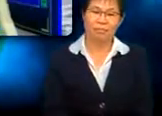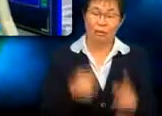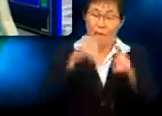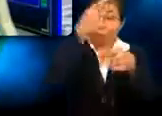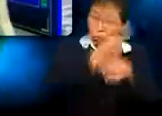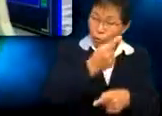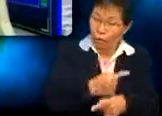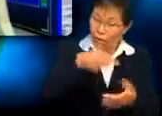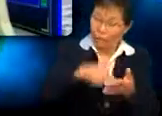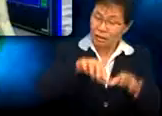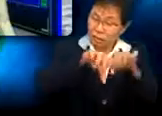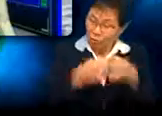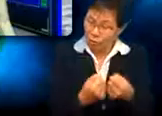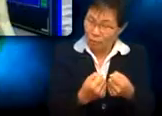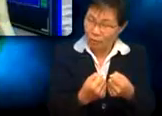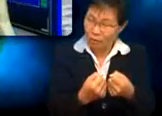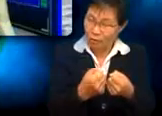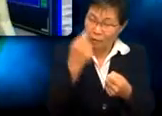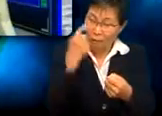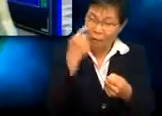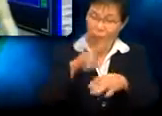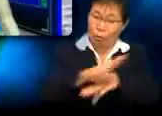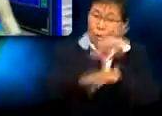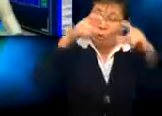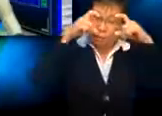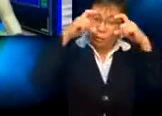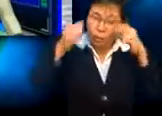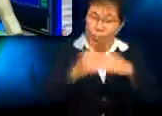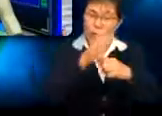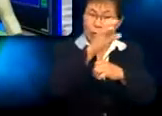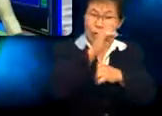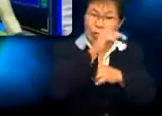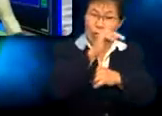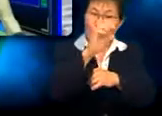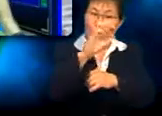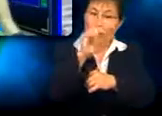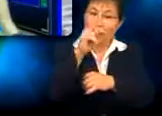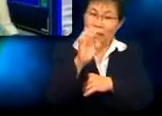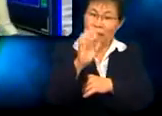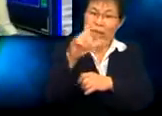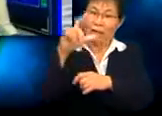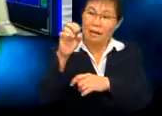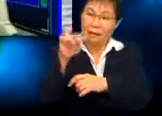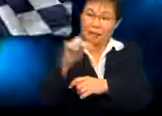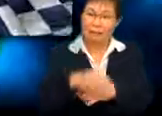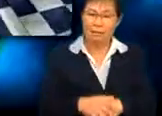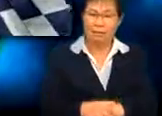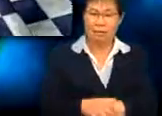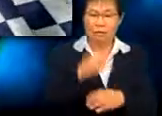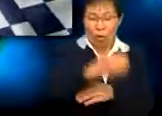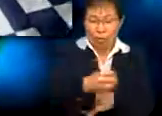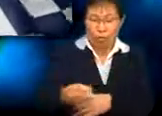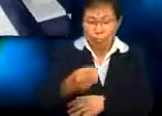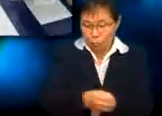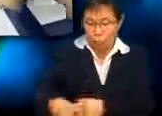To correct this defect, wear spectacles with concave lenses. The